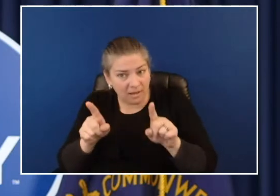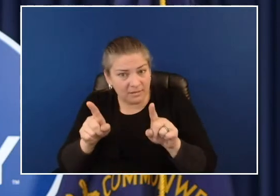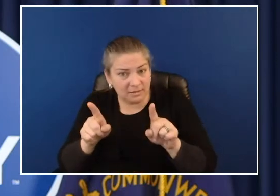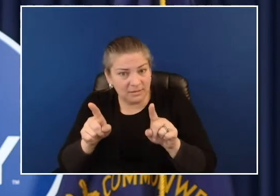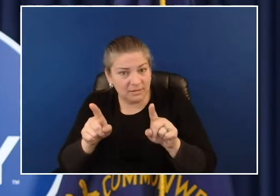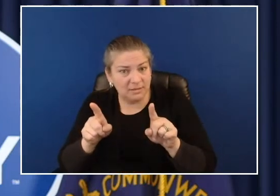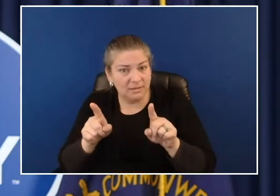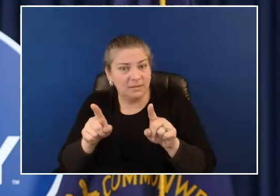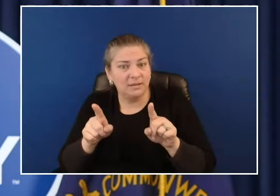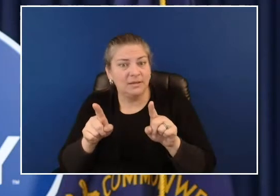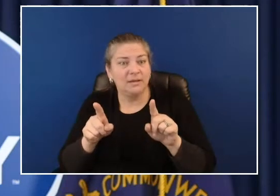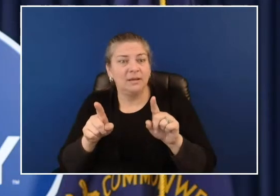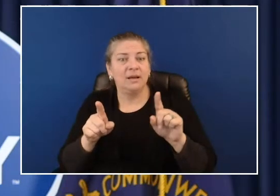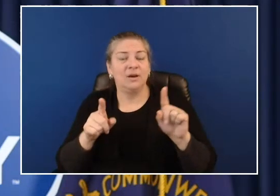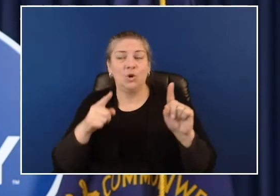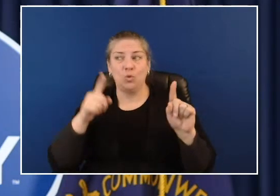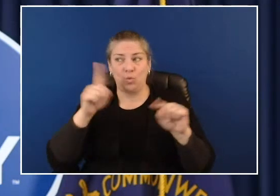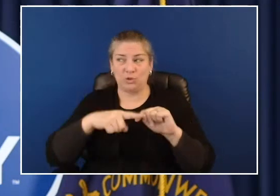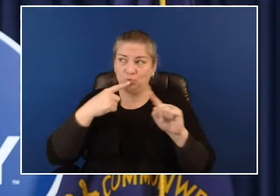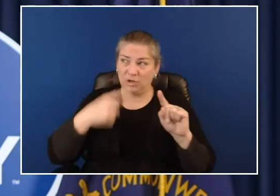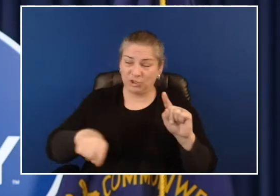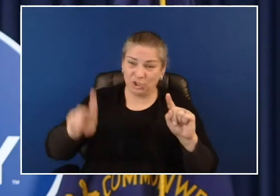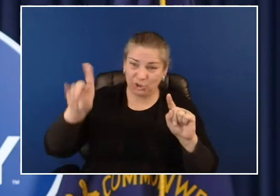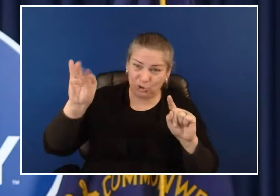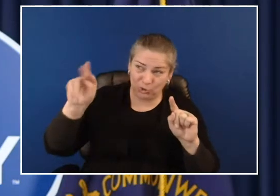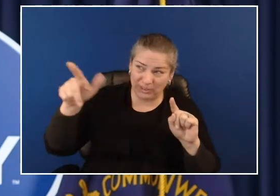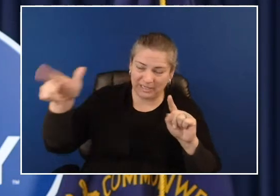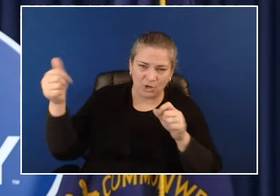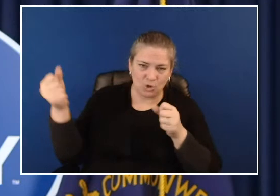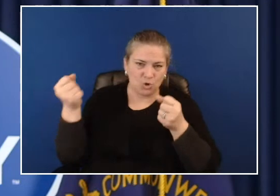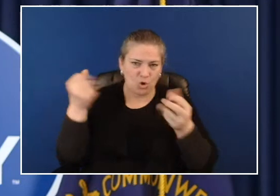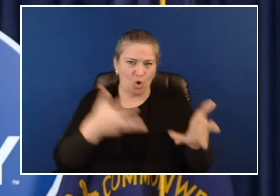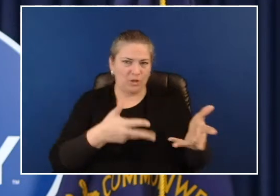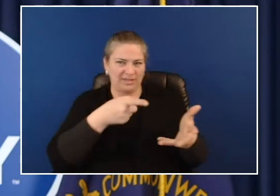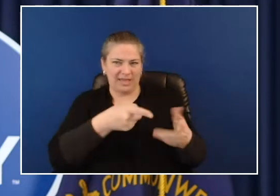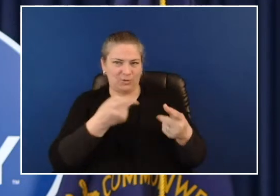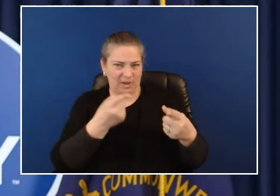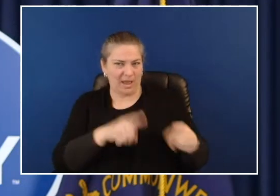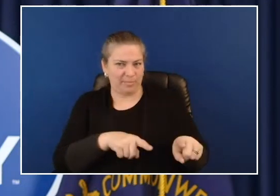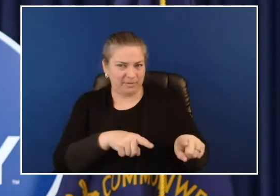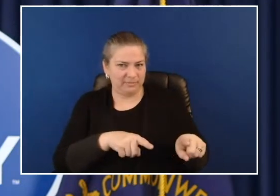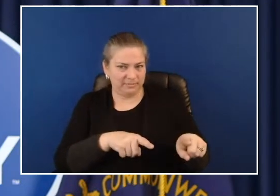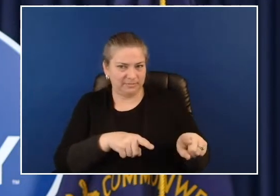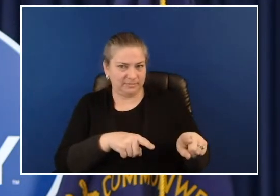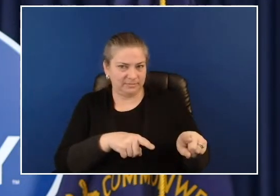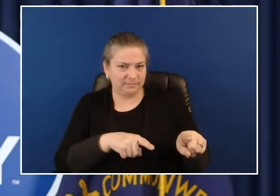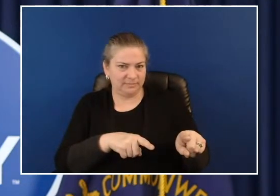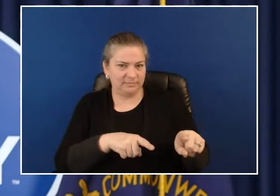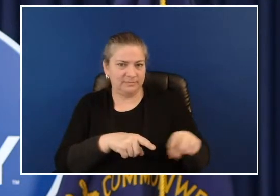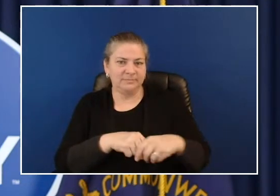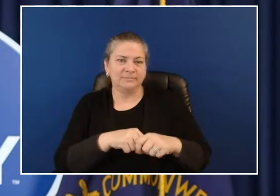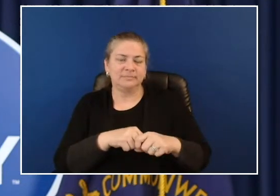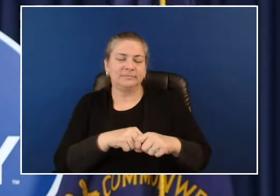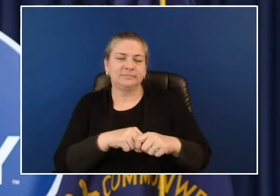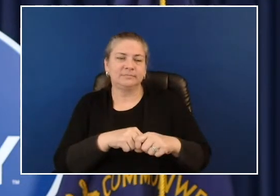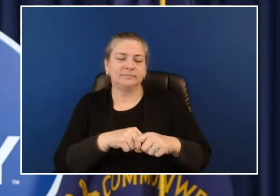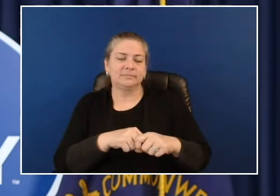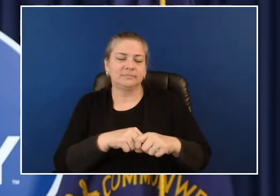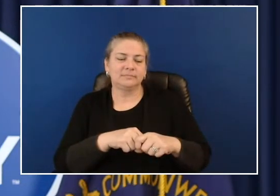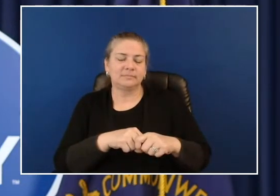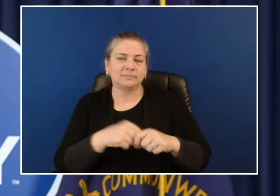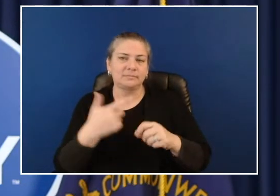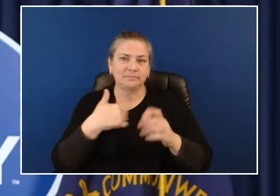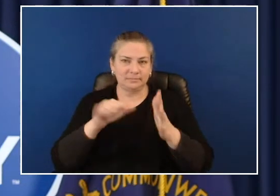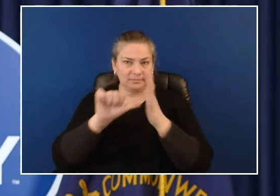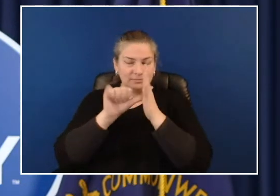by Russia could cause those things to occur. I want to emphasize that this is a moment where